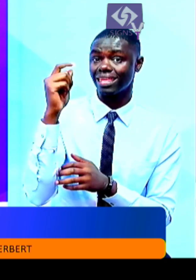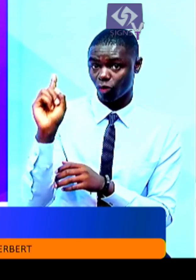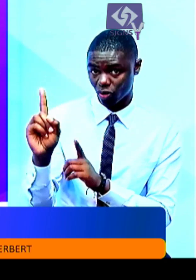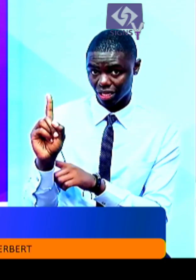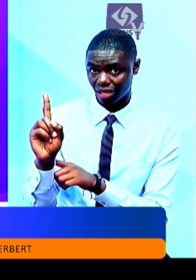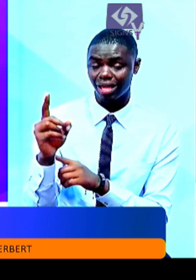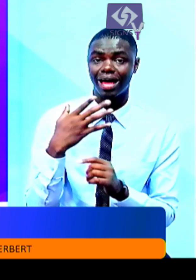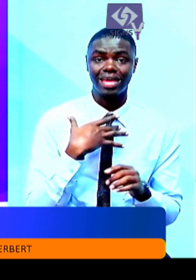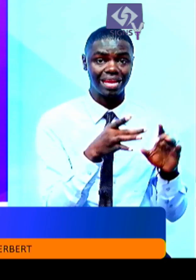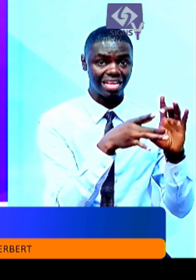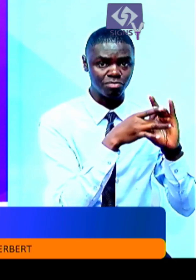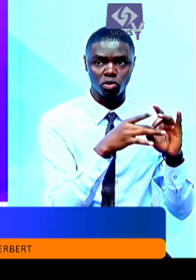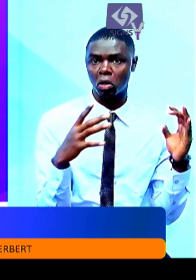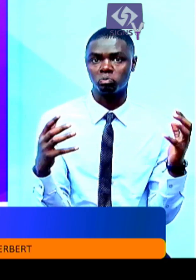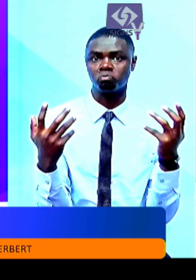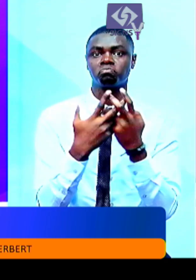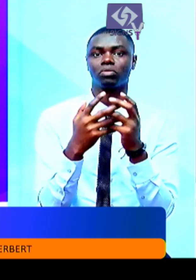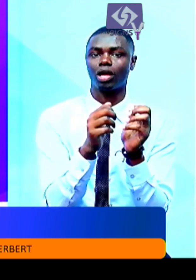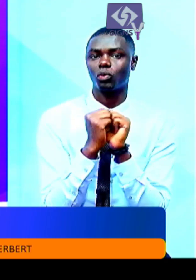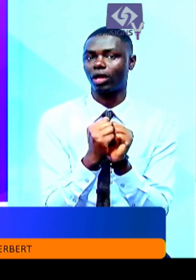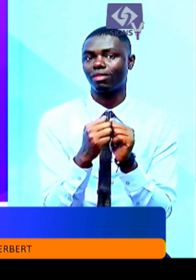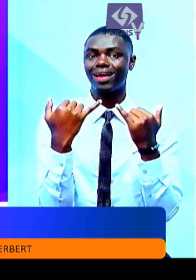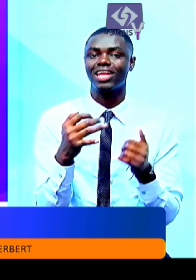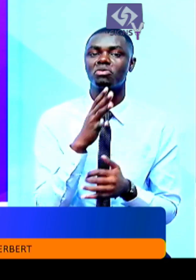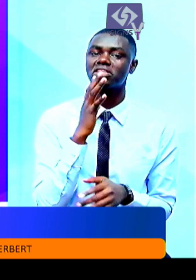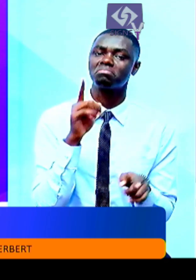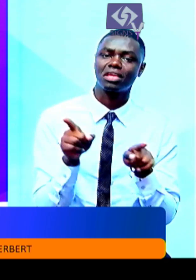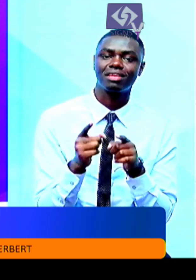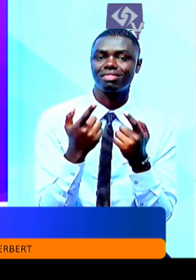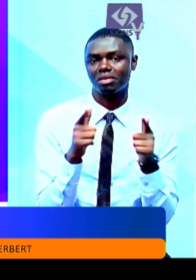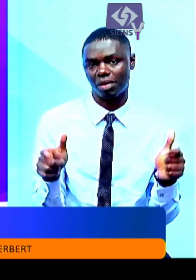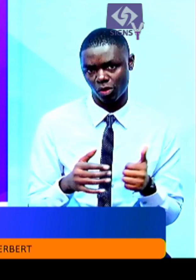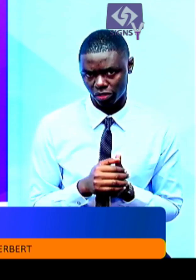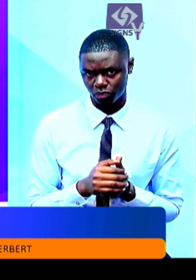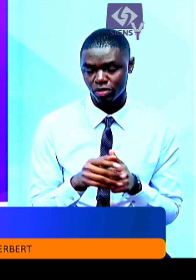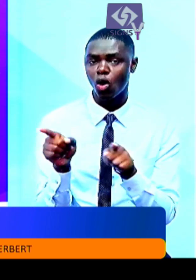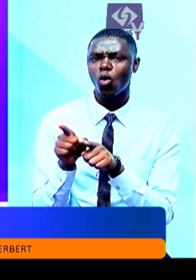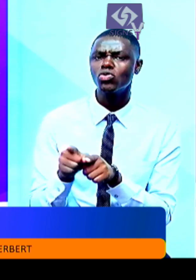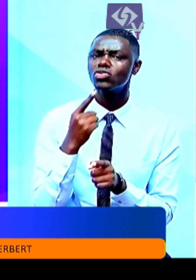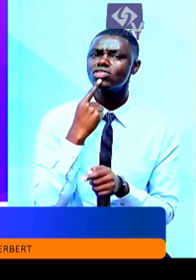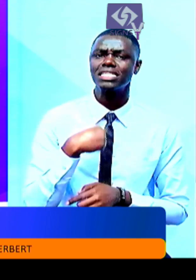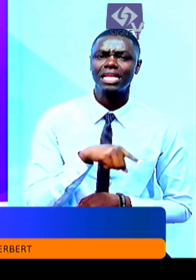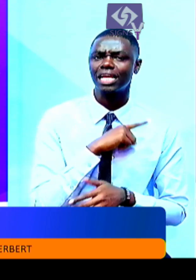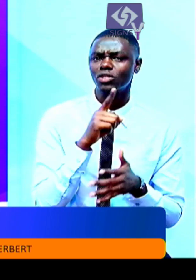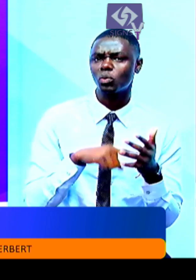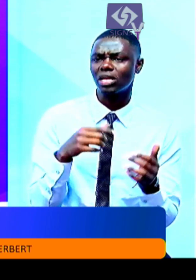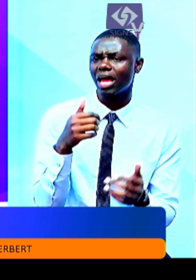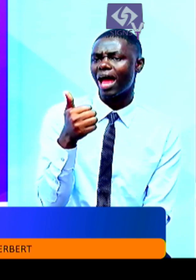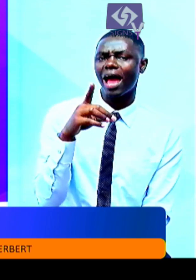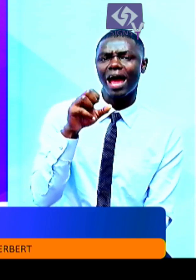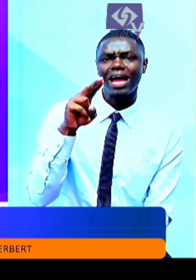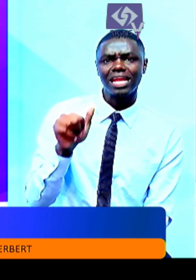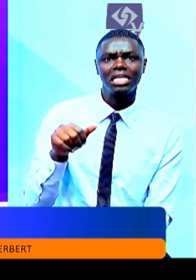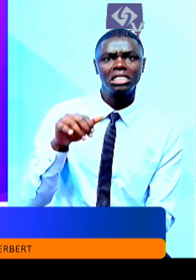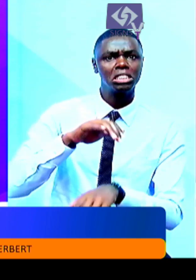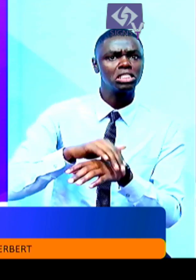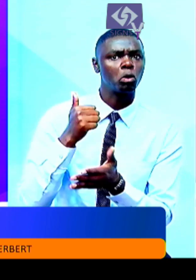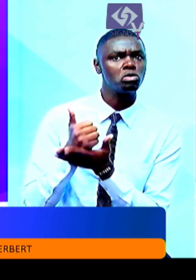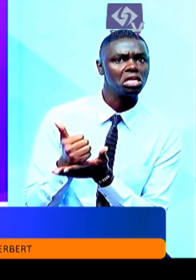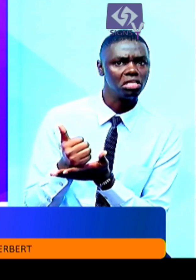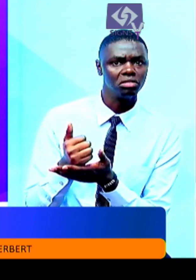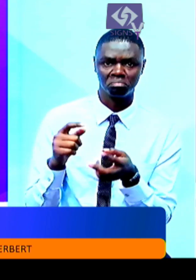and Azimio have come together and they are now speaking the same language, also telling us Adani is a good deal the same way, isn't it? They have